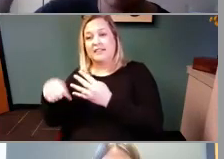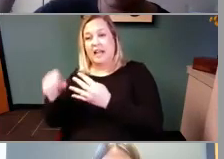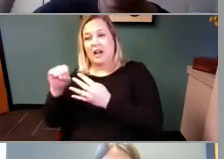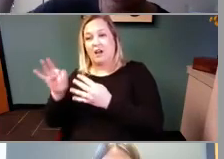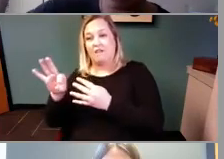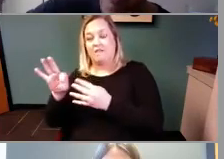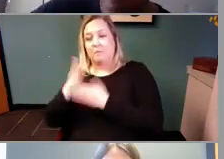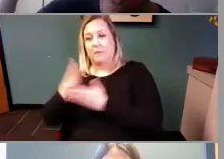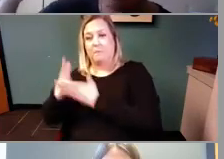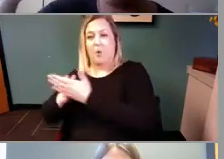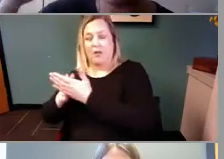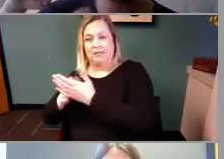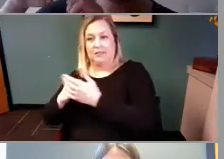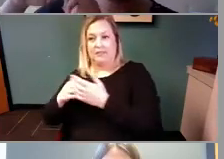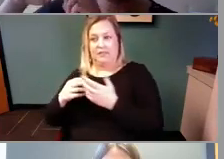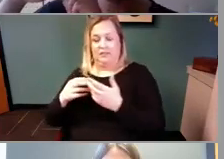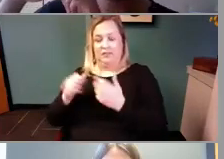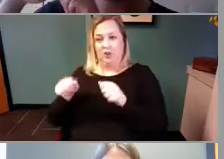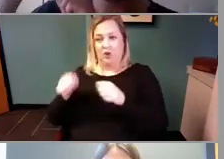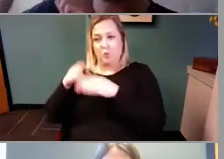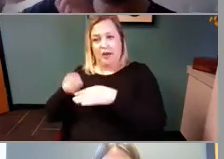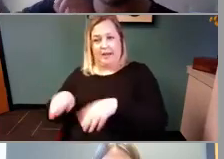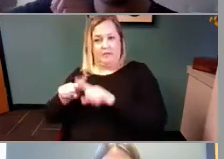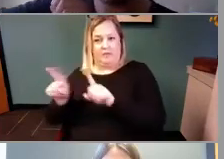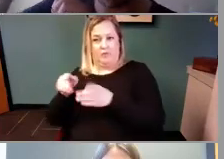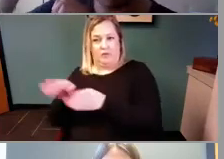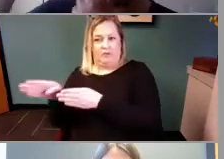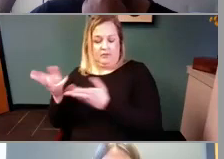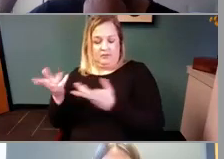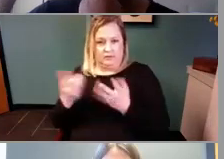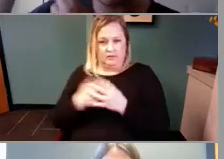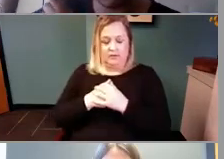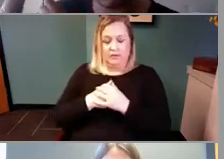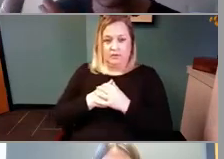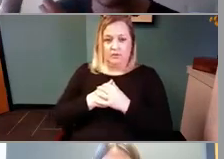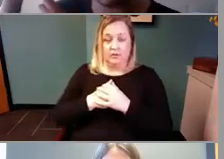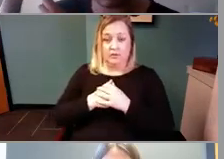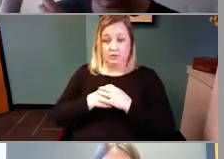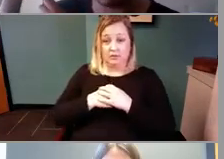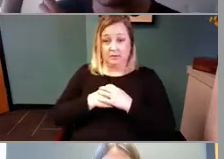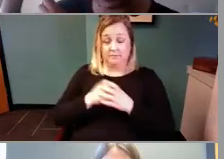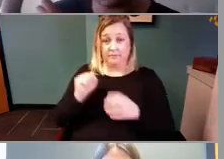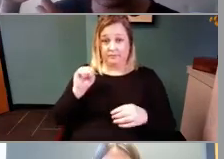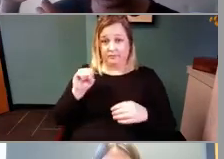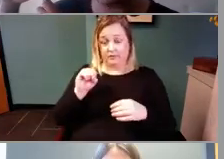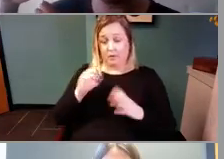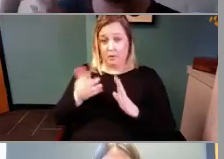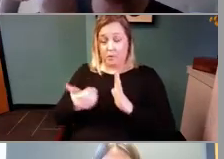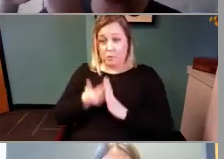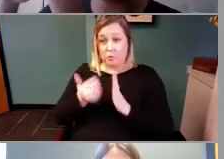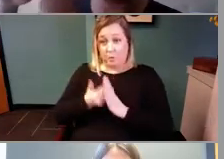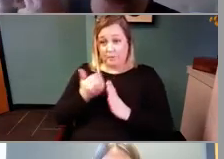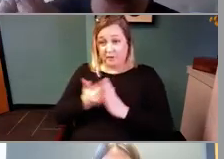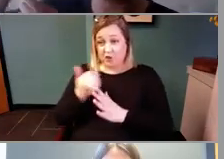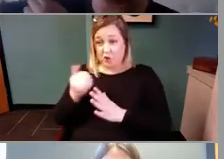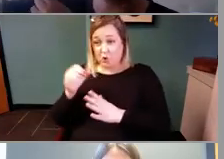on, once you have both of those, if you pop the new set of GR trees